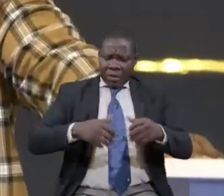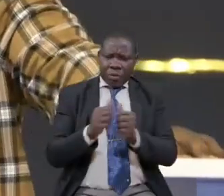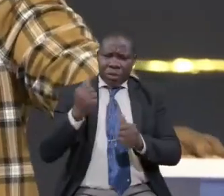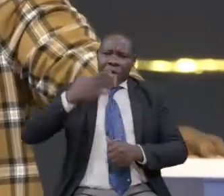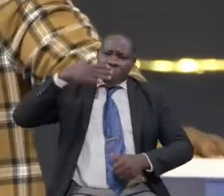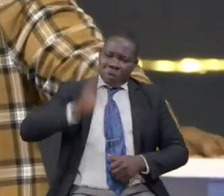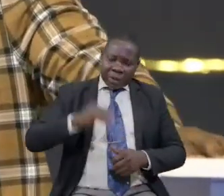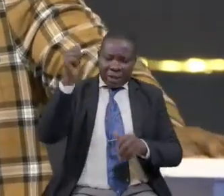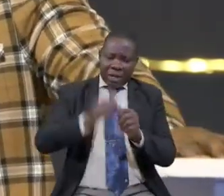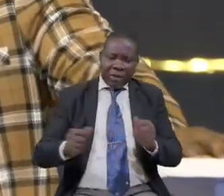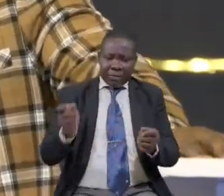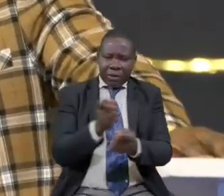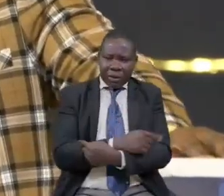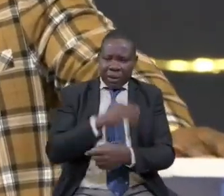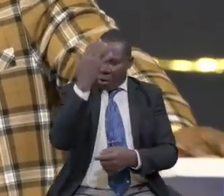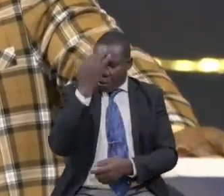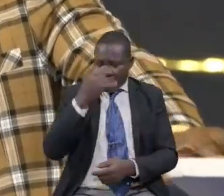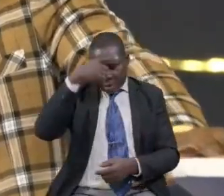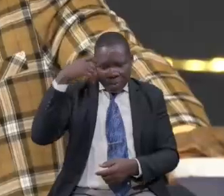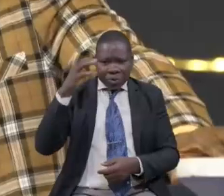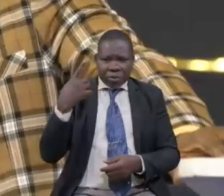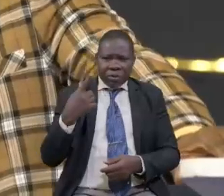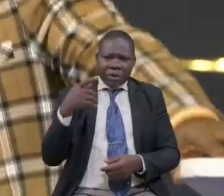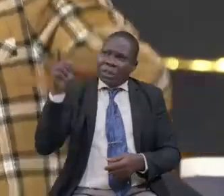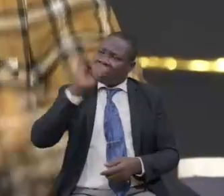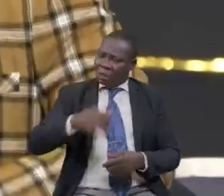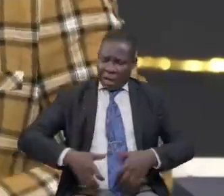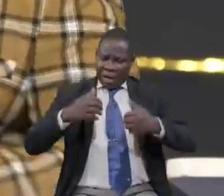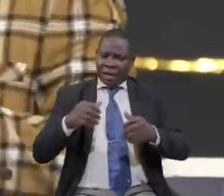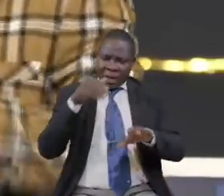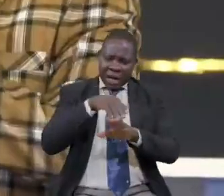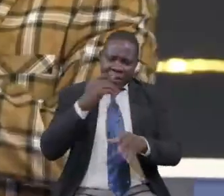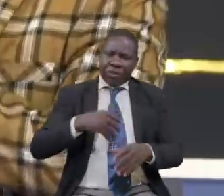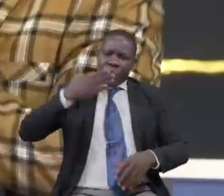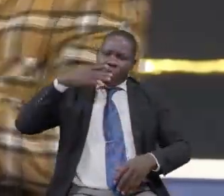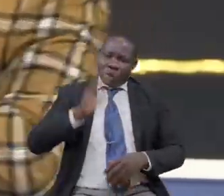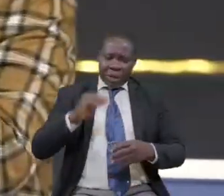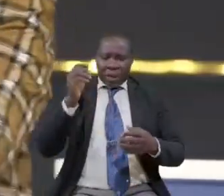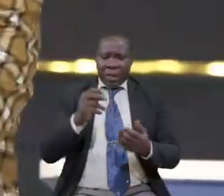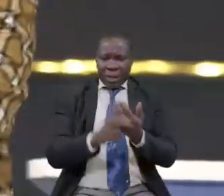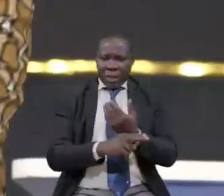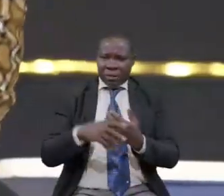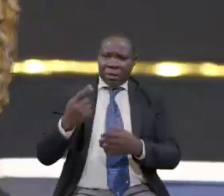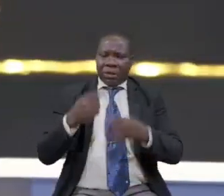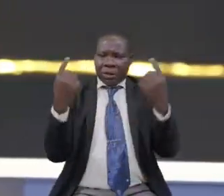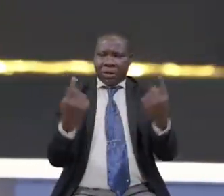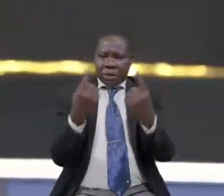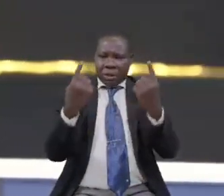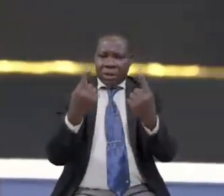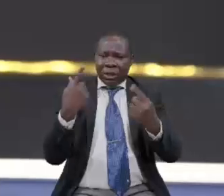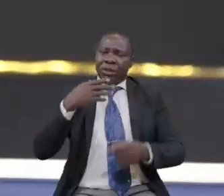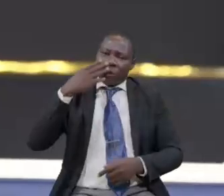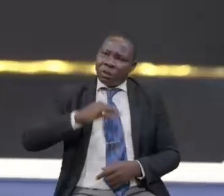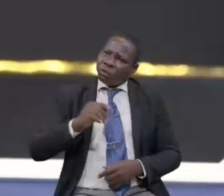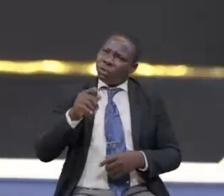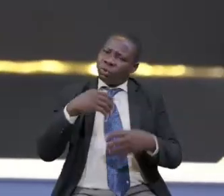wickedness, at the sin, at the evil. But you make up your mind, I've heard. My life